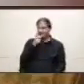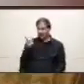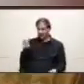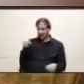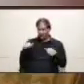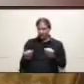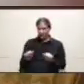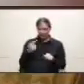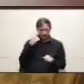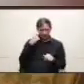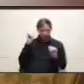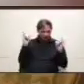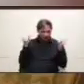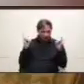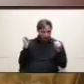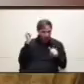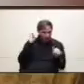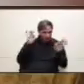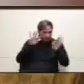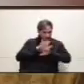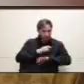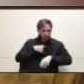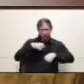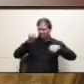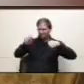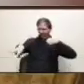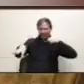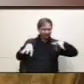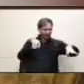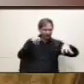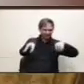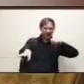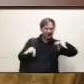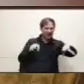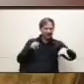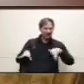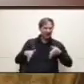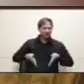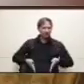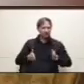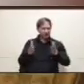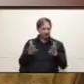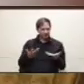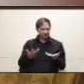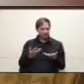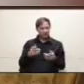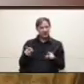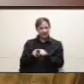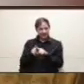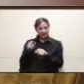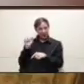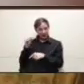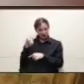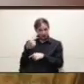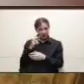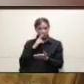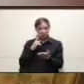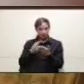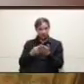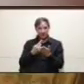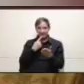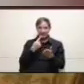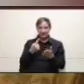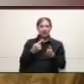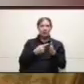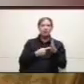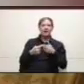there was a party that we don't know about because it's just completely strewn with litter. And the AG's report actually says that the weekly